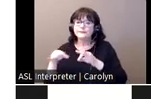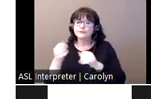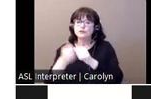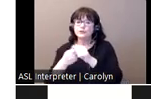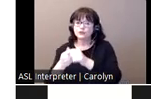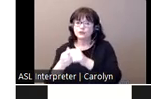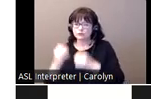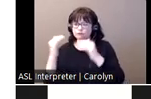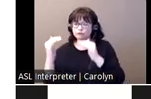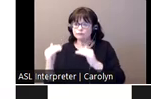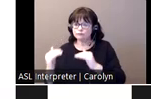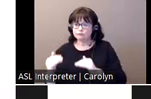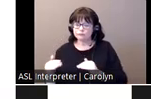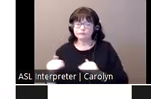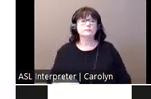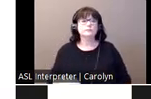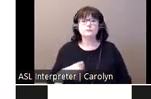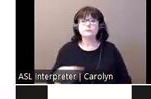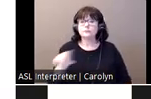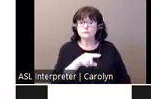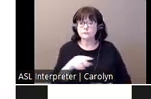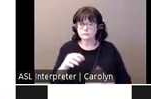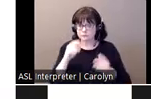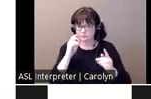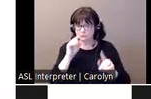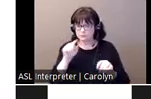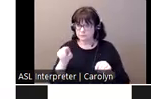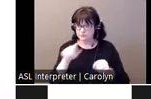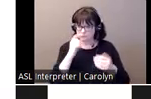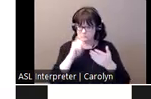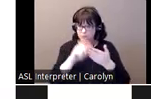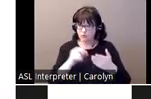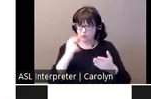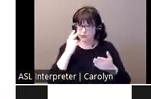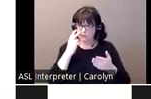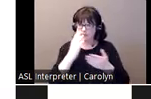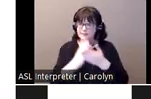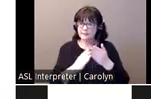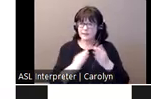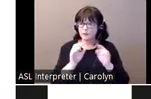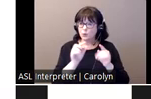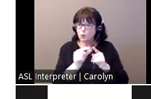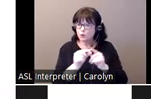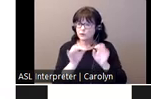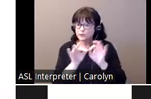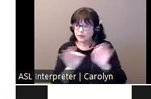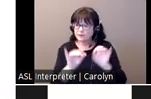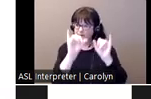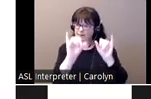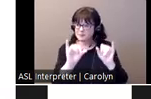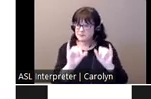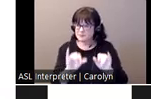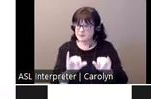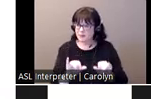walk through those definitions, just keep your eye out for some of those common phrases or features, some of which you identified in the chat, because there's